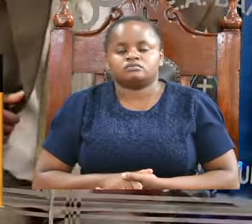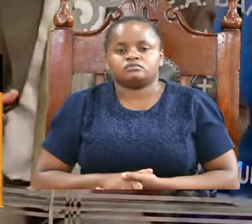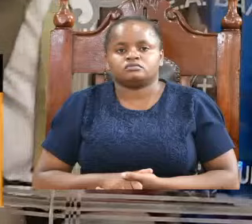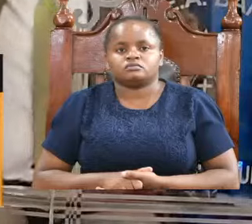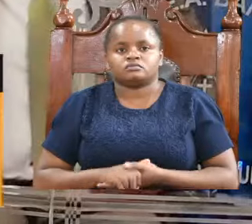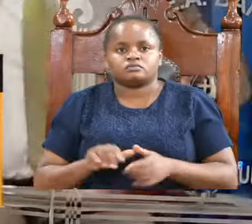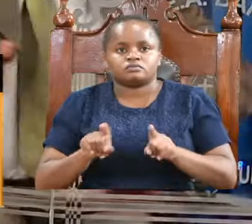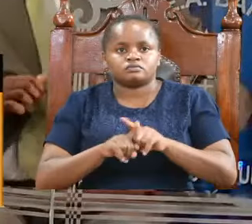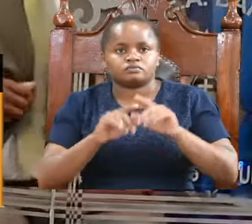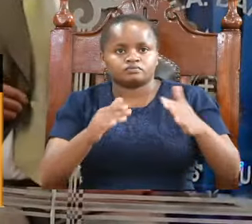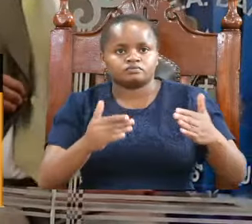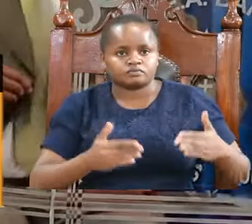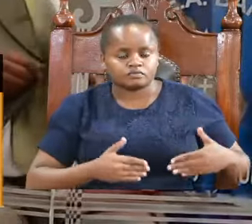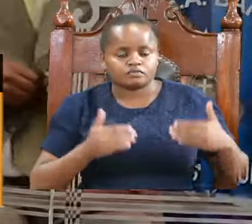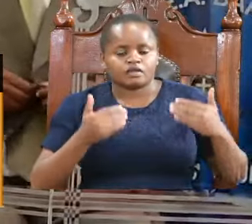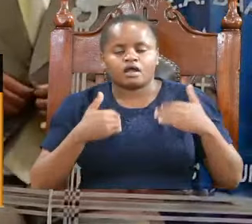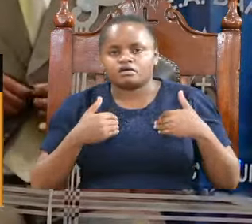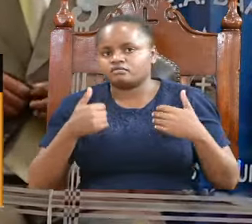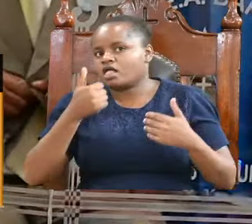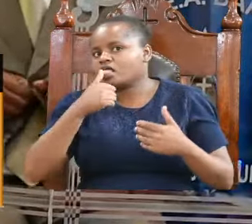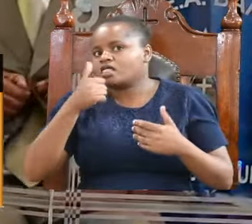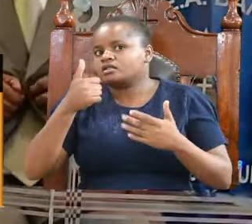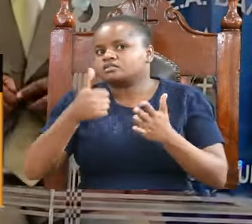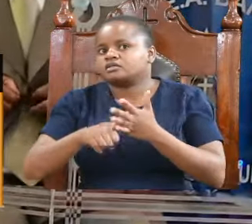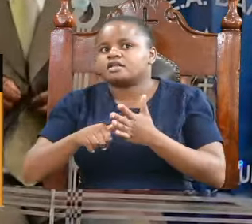Have a letter from Nairobi Central Presbytery.